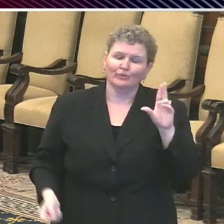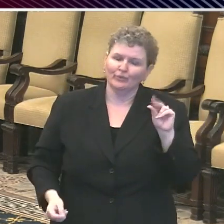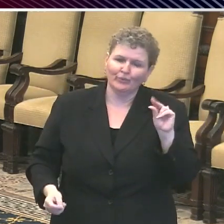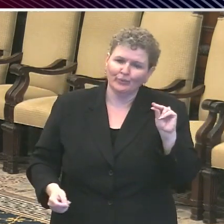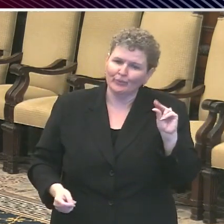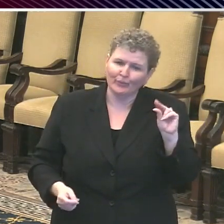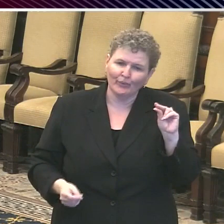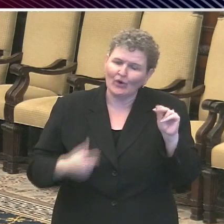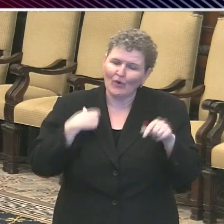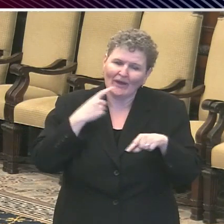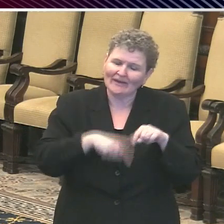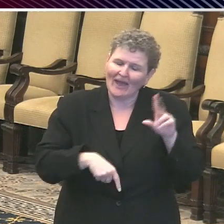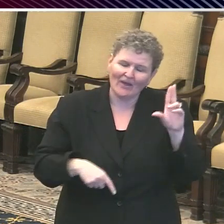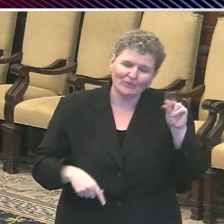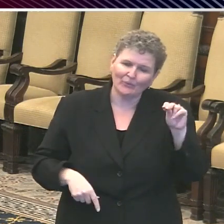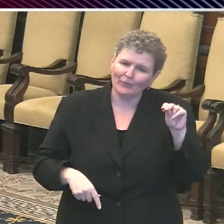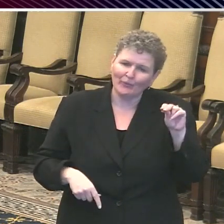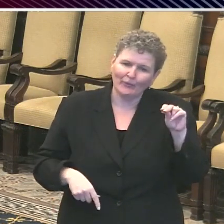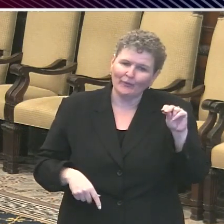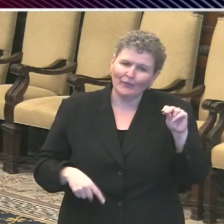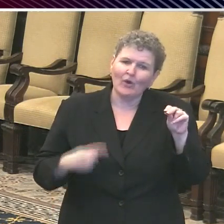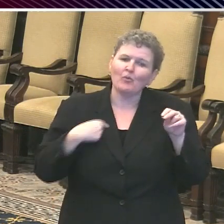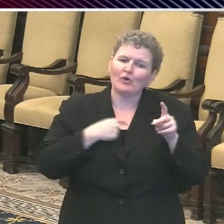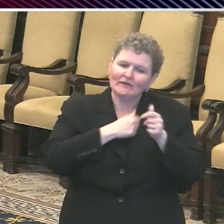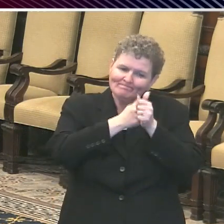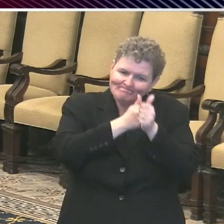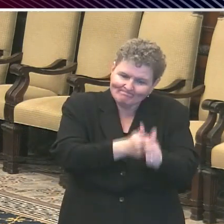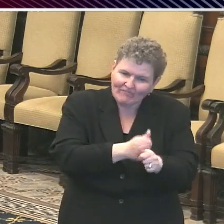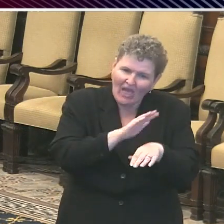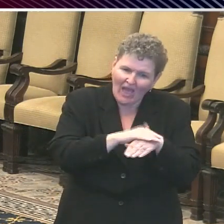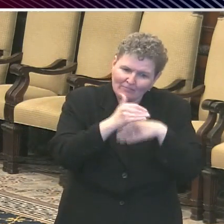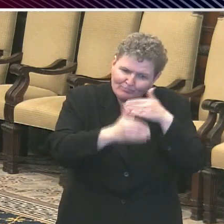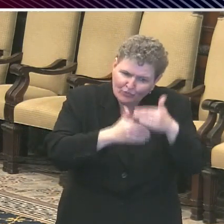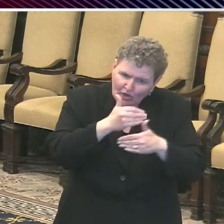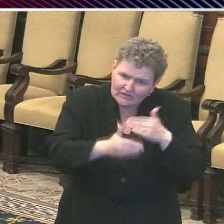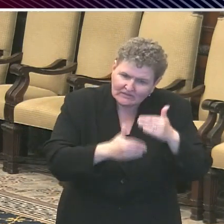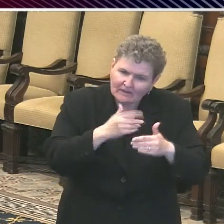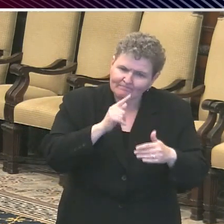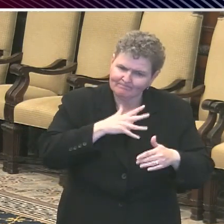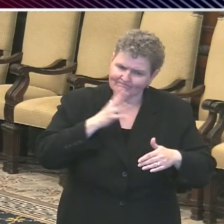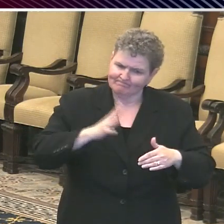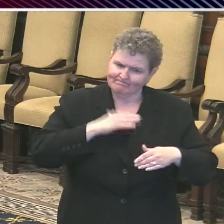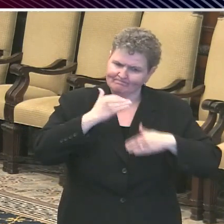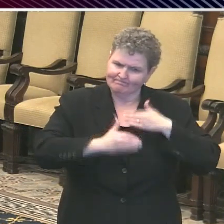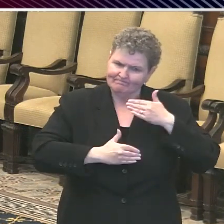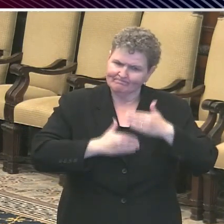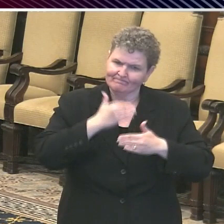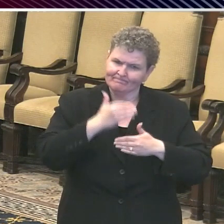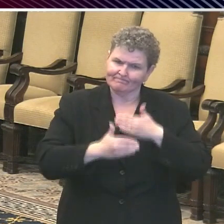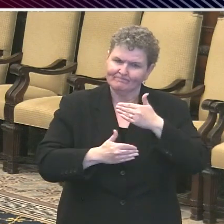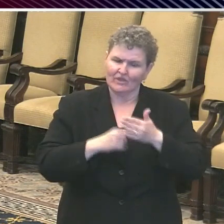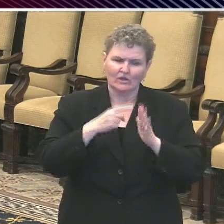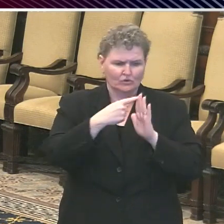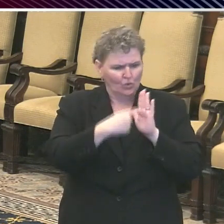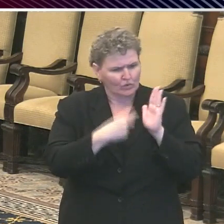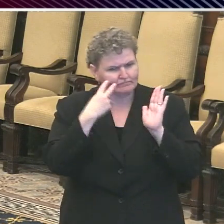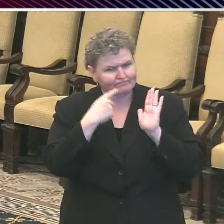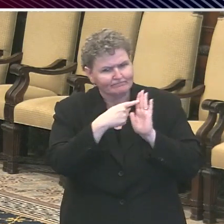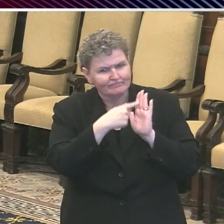anybody I want to. Is we actually do have to go through a process, even if those procurement guidelines are truncated. We still need to